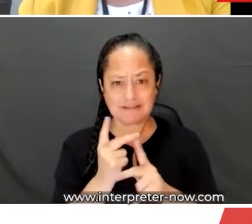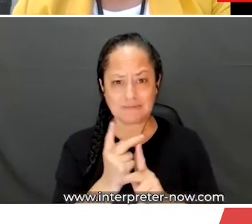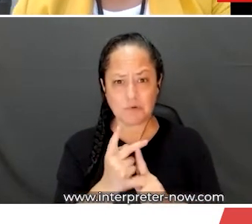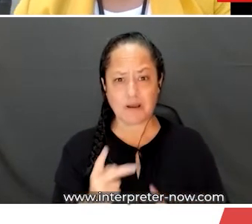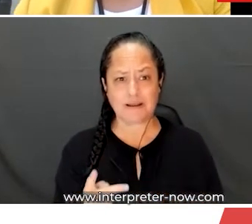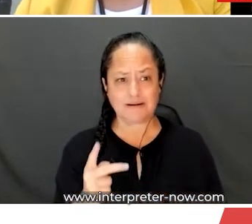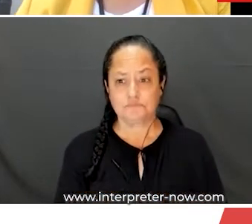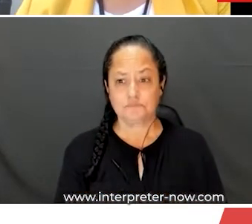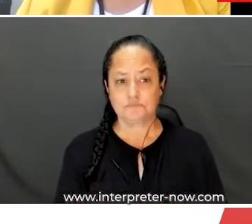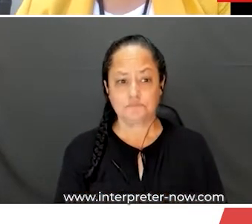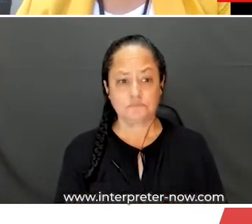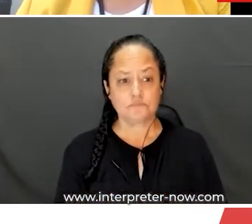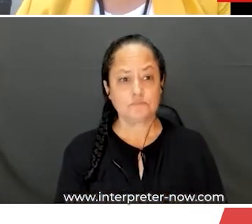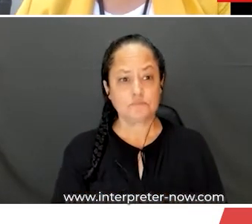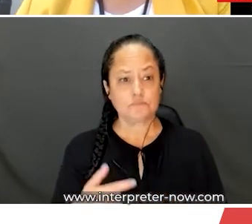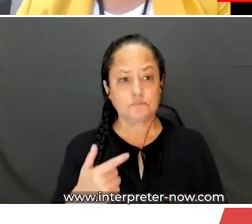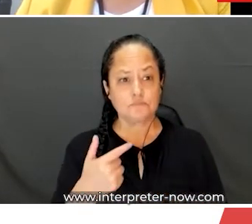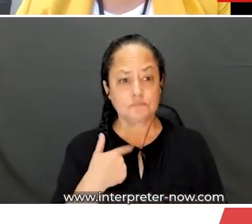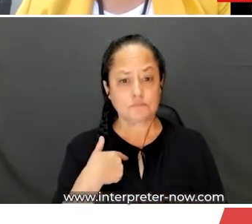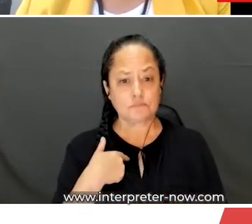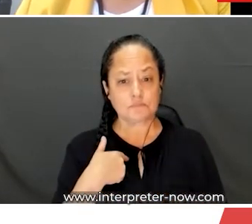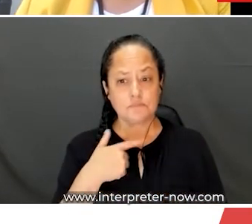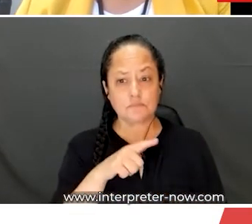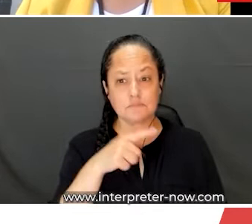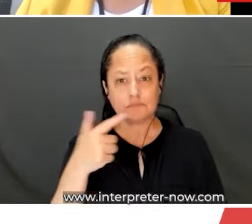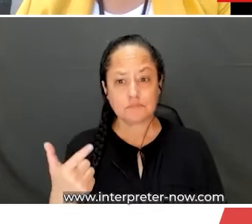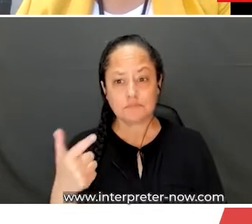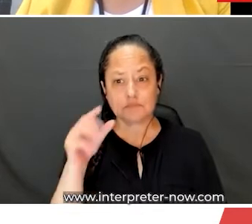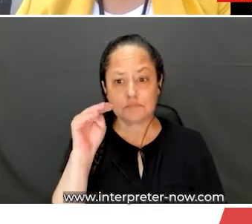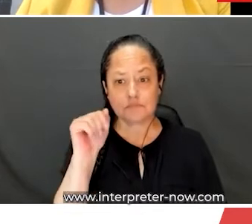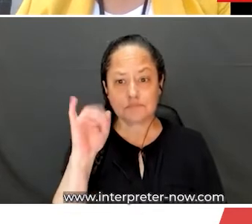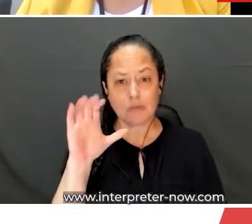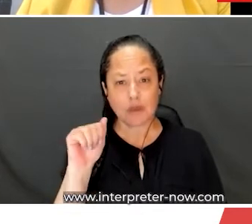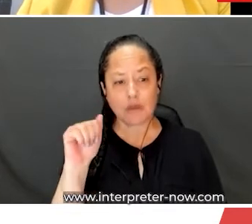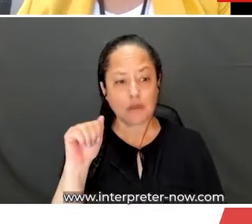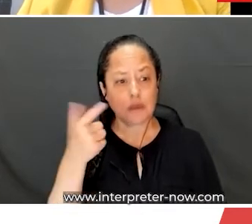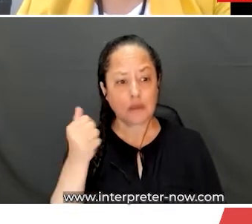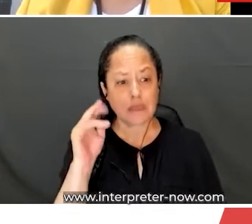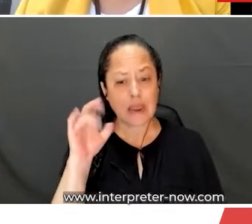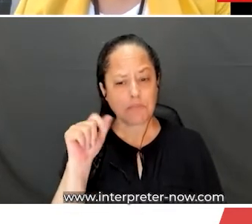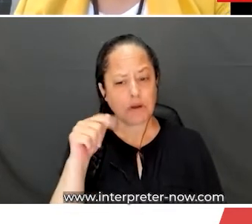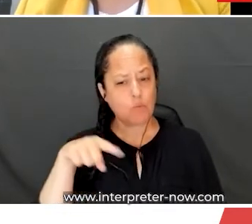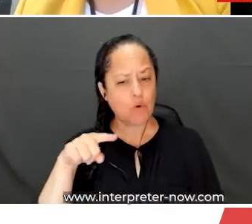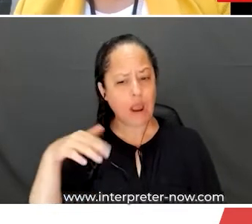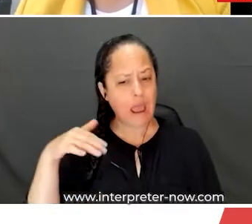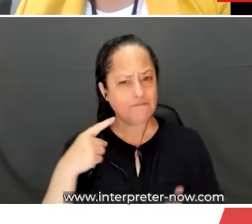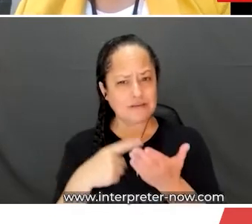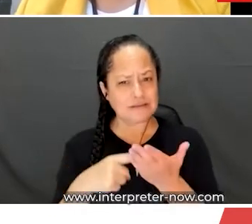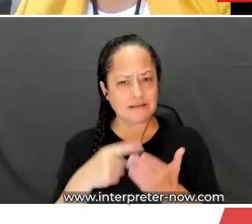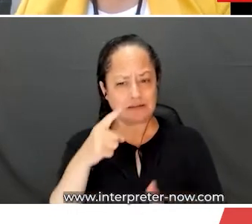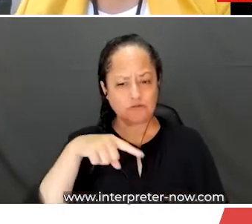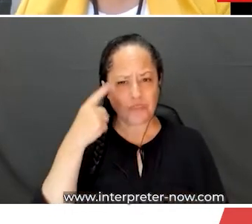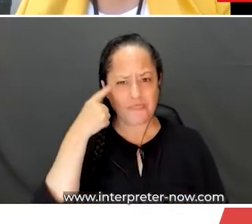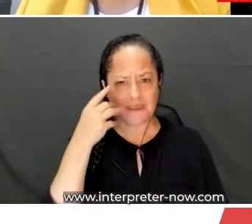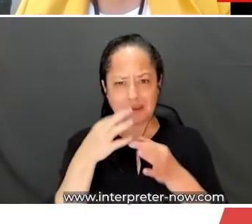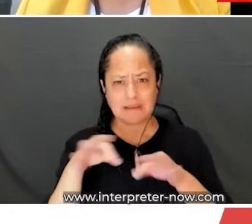to be successful. Let me push it back to you, Maica and Gabriela. What haven't we talked about, but that you think is really important to discuss